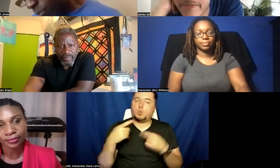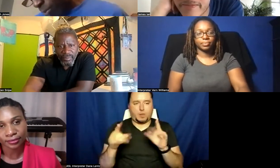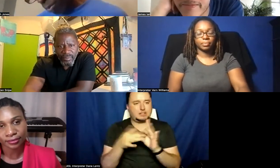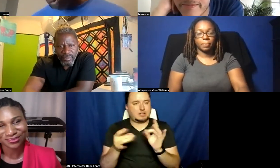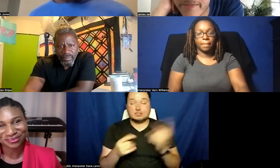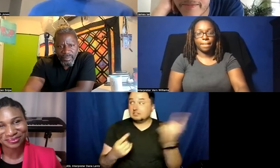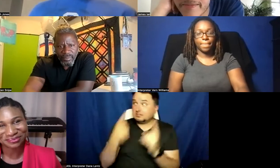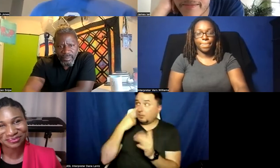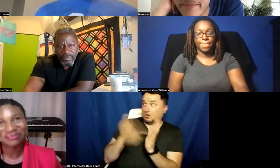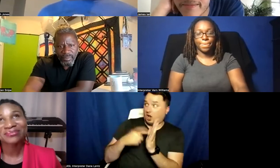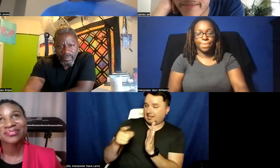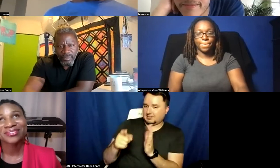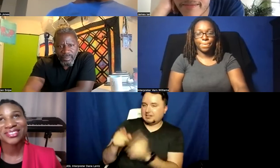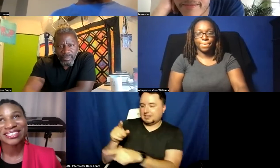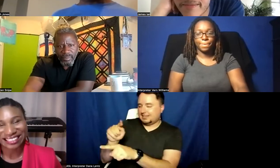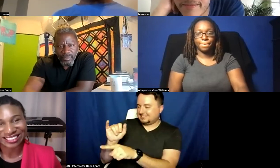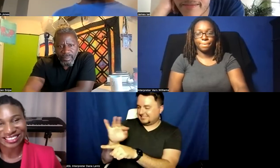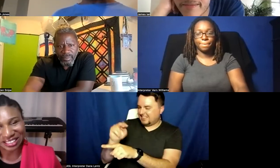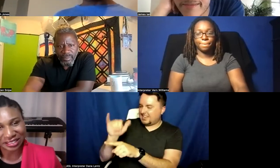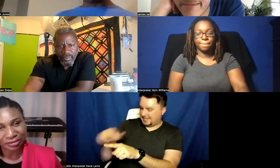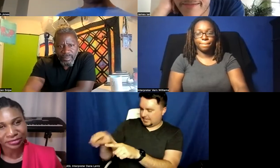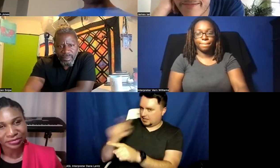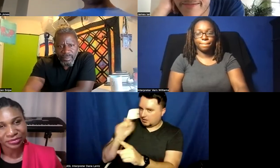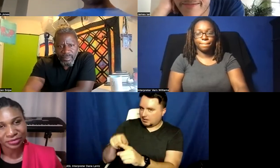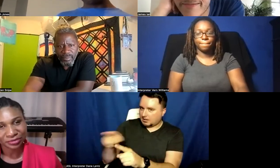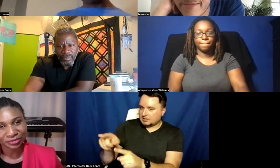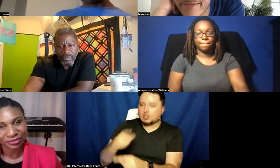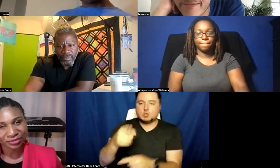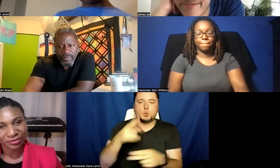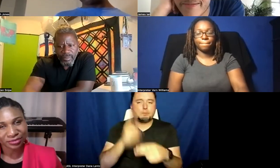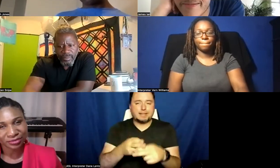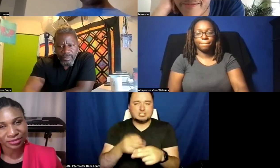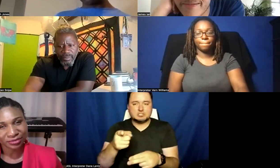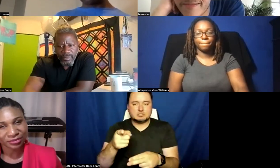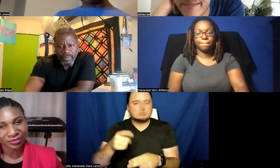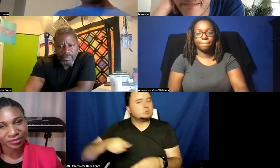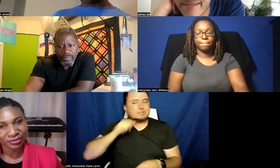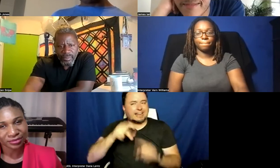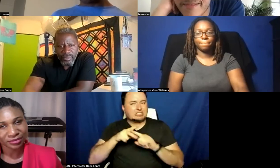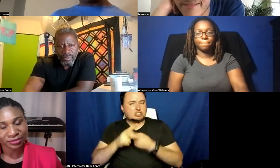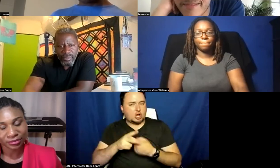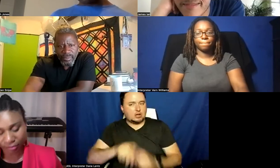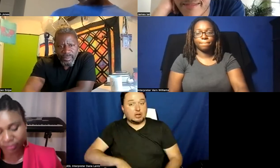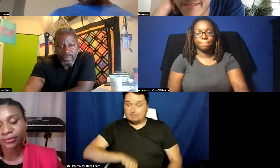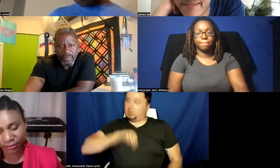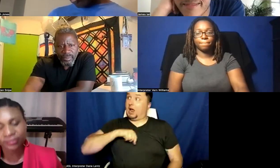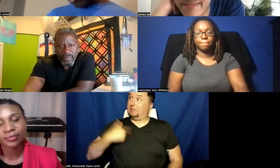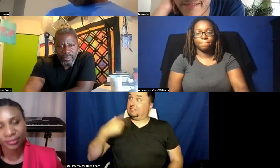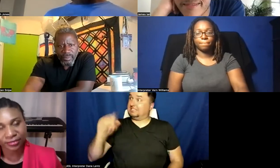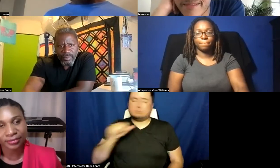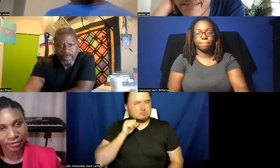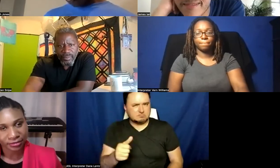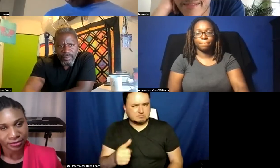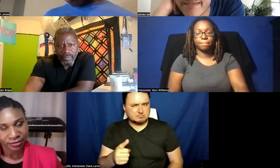it. Tiffany actually caught it. You mentioned that you didn't start out proud to be disabled.